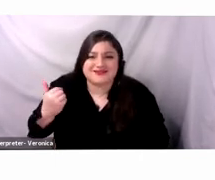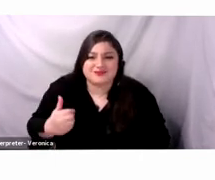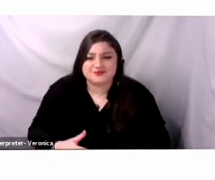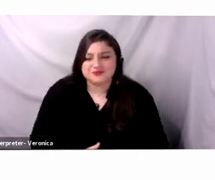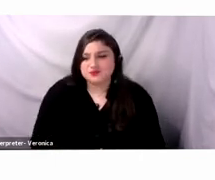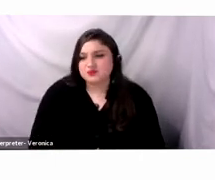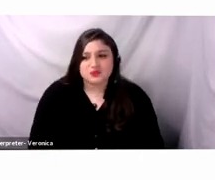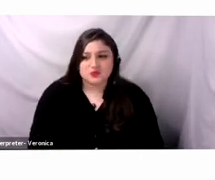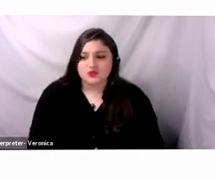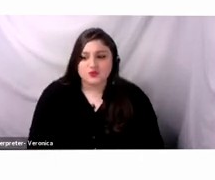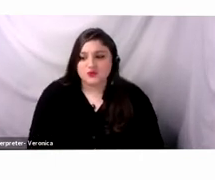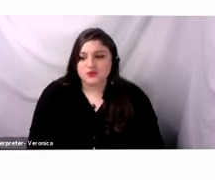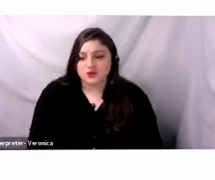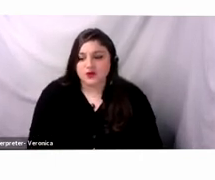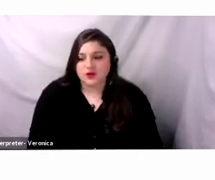So